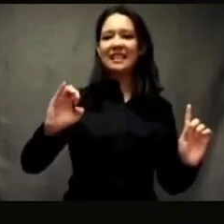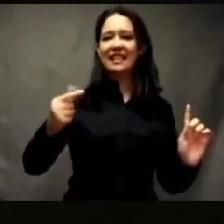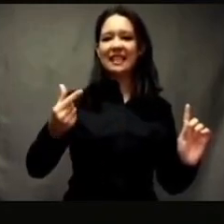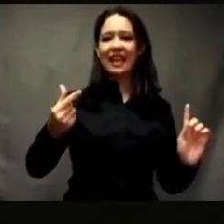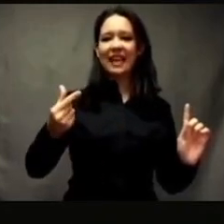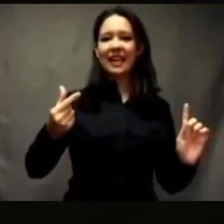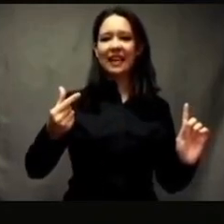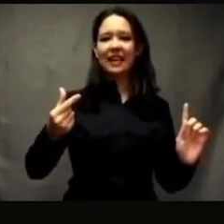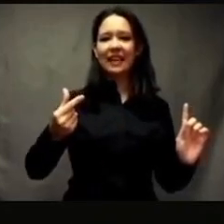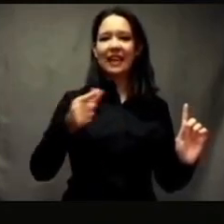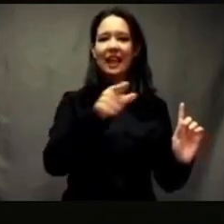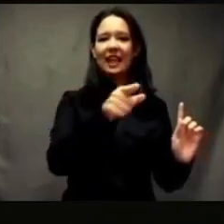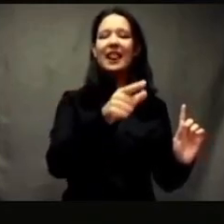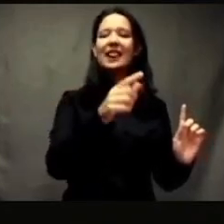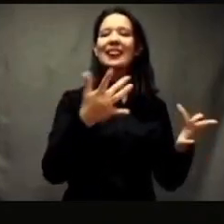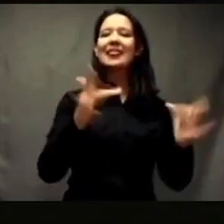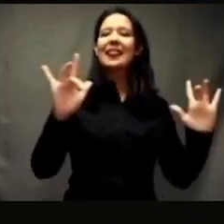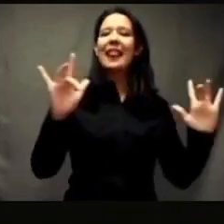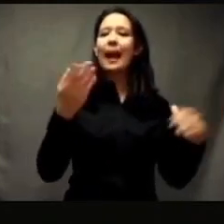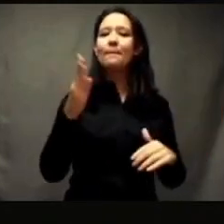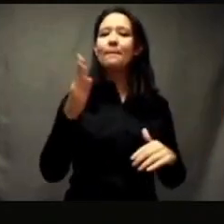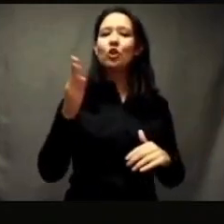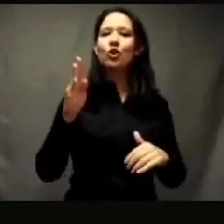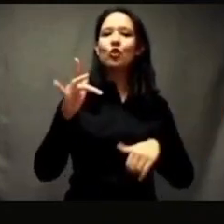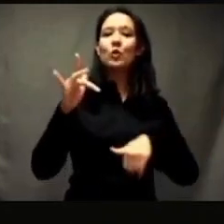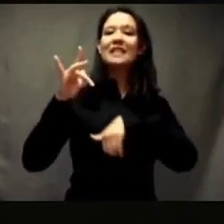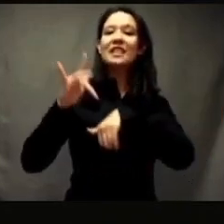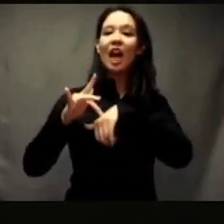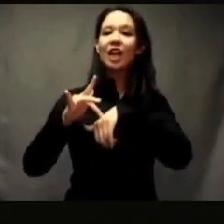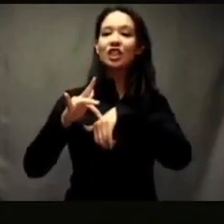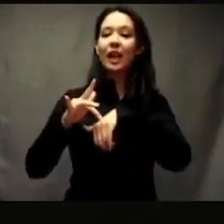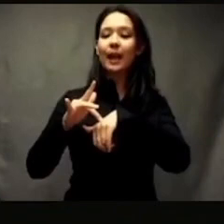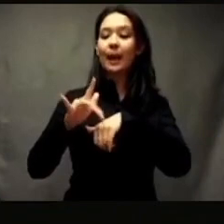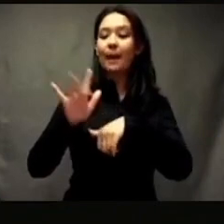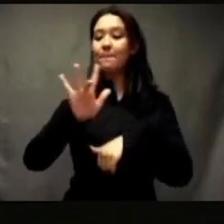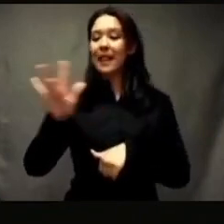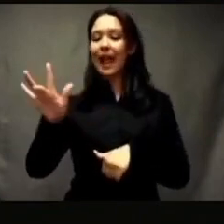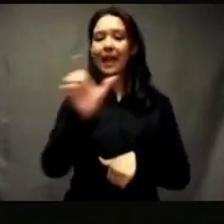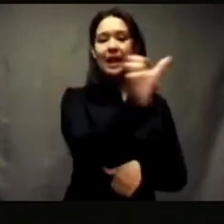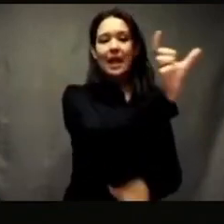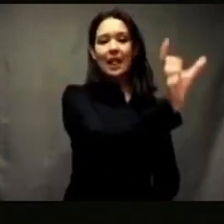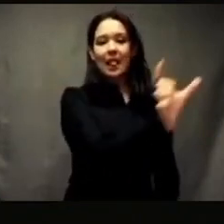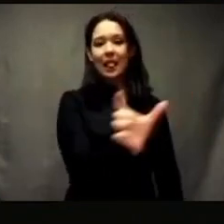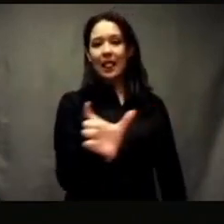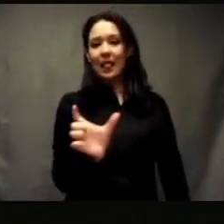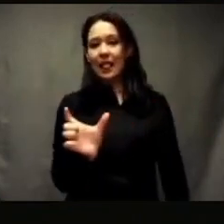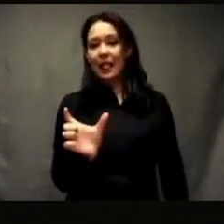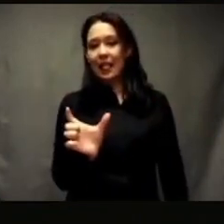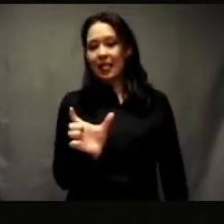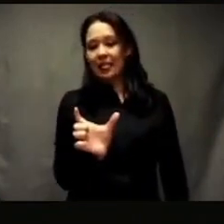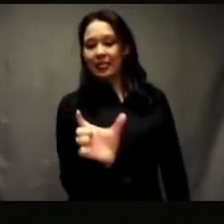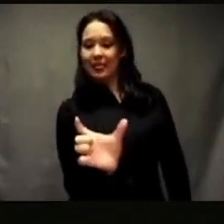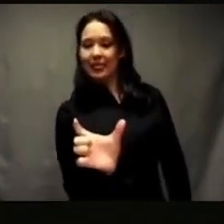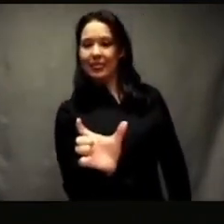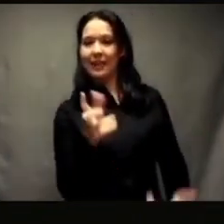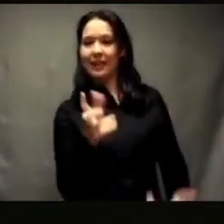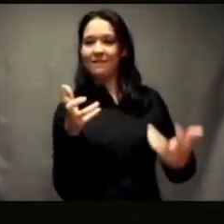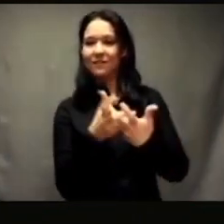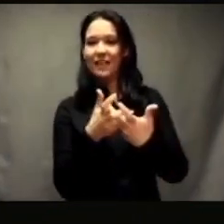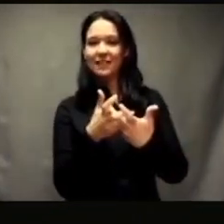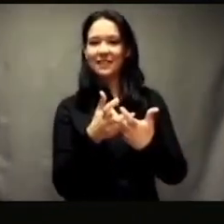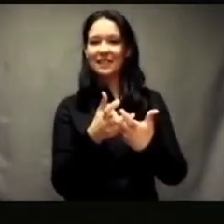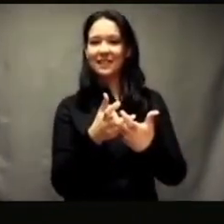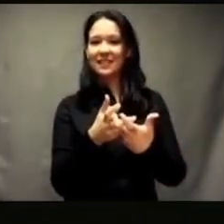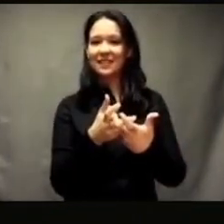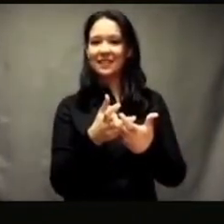this light blue touching blank sensing block. And notice that it fits perfectly in this shape right